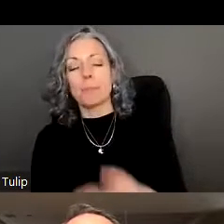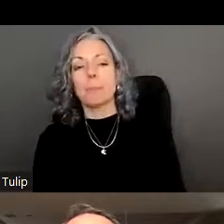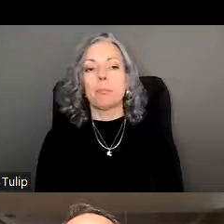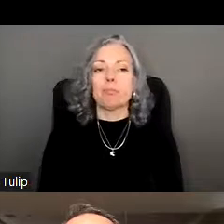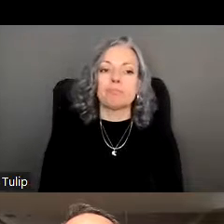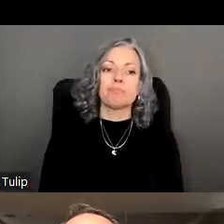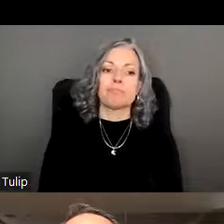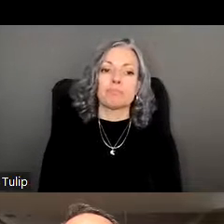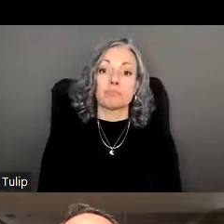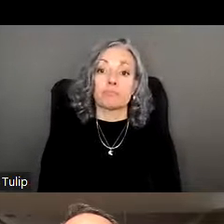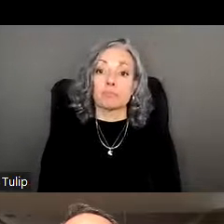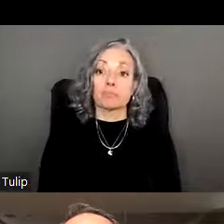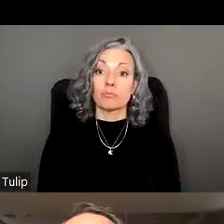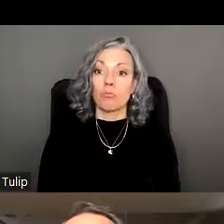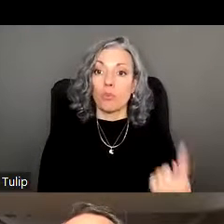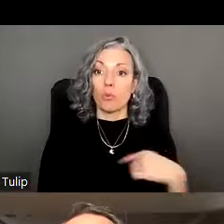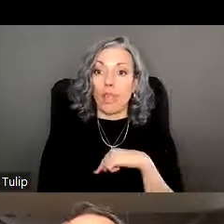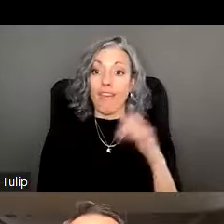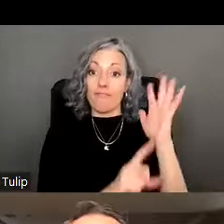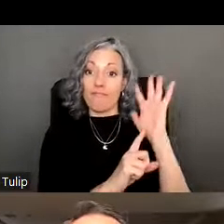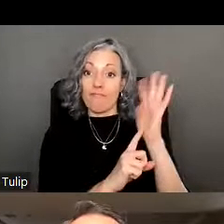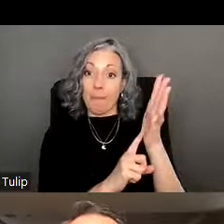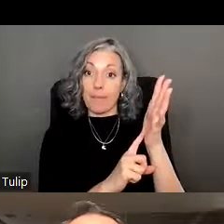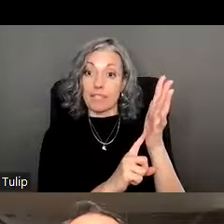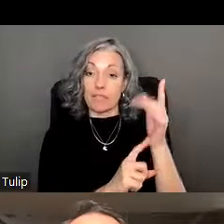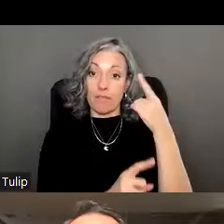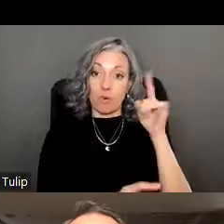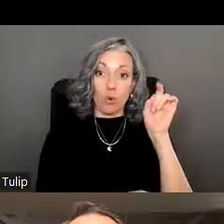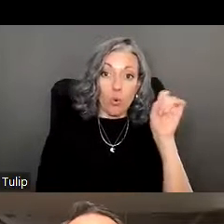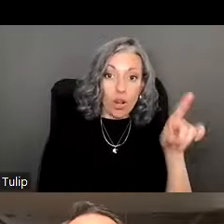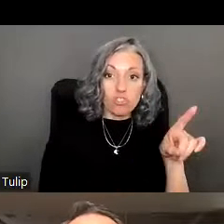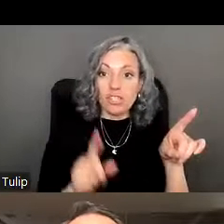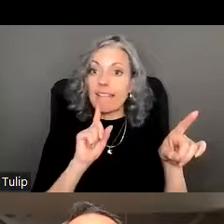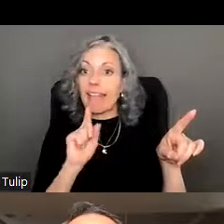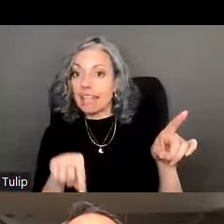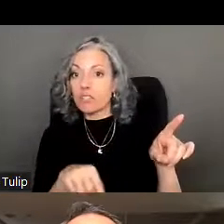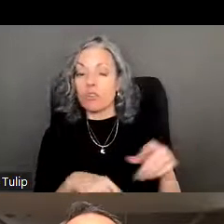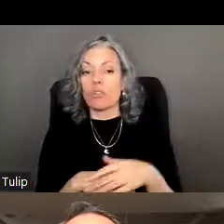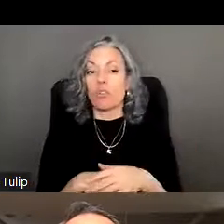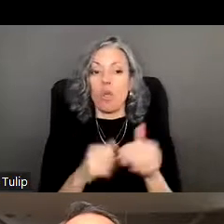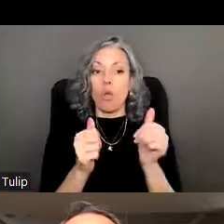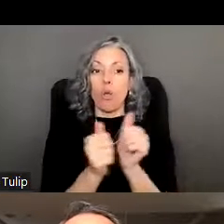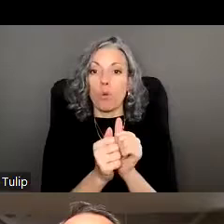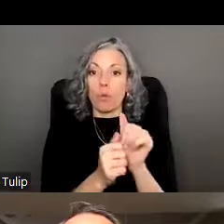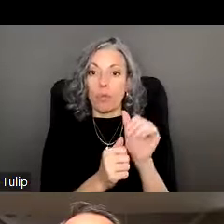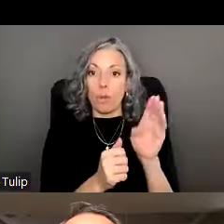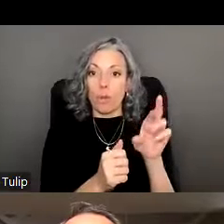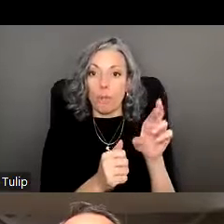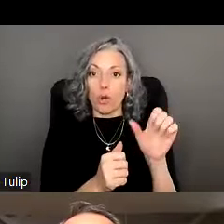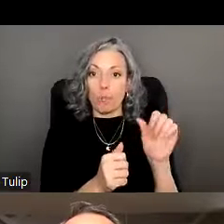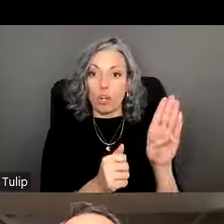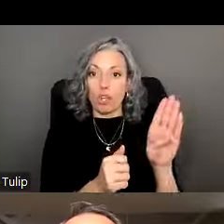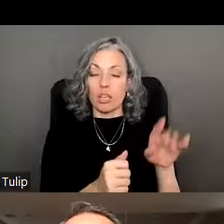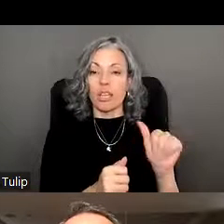So we actually have 5 minutes for question and answer with Barbara and Eric. So